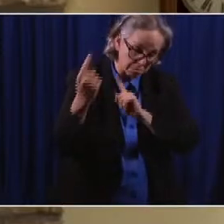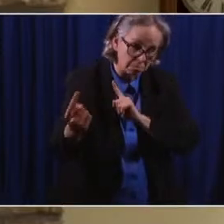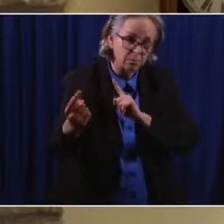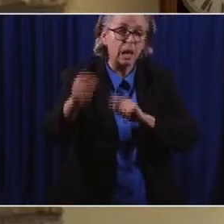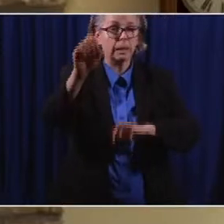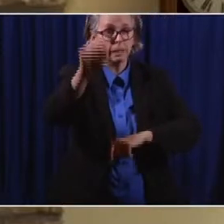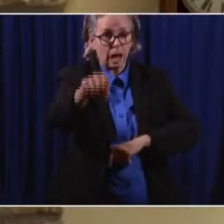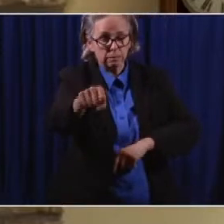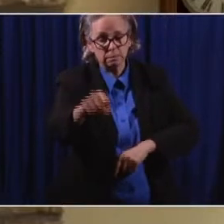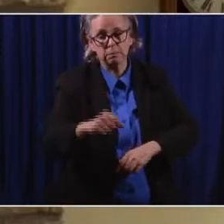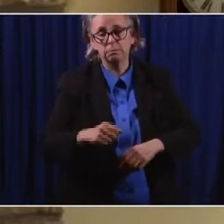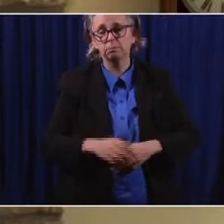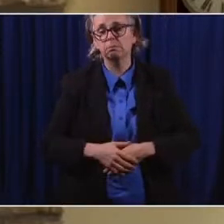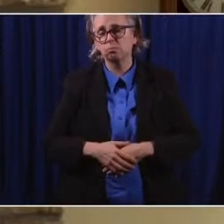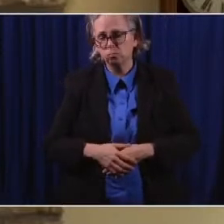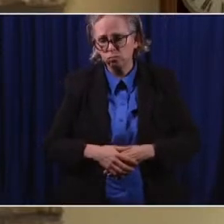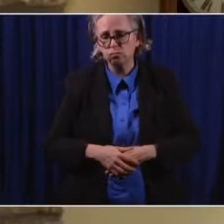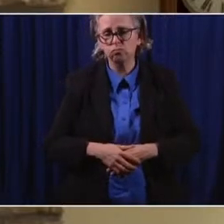and